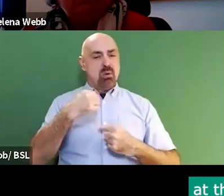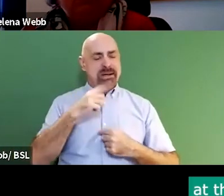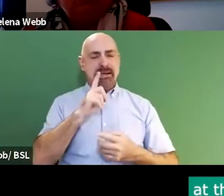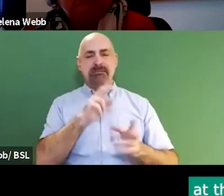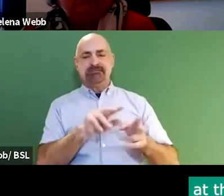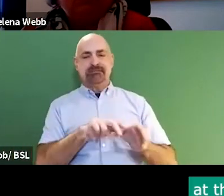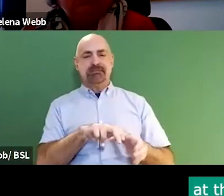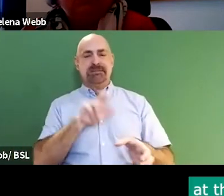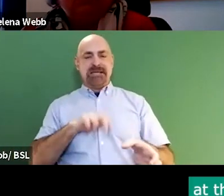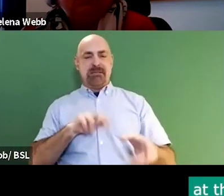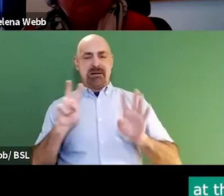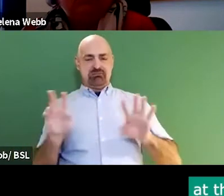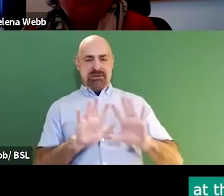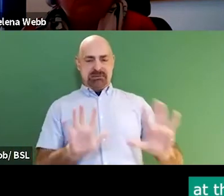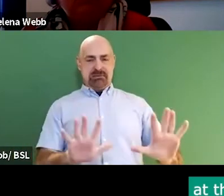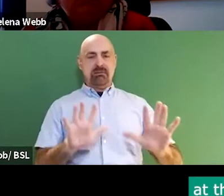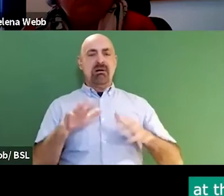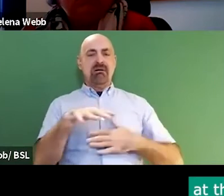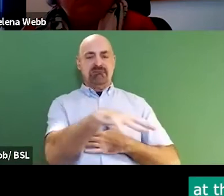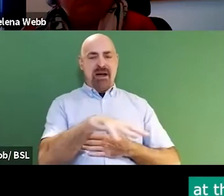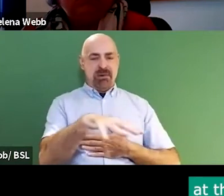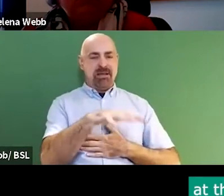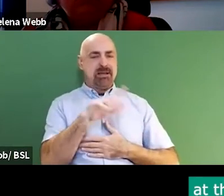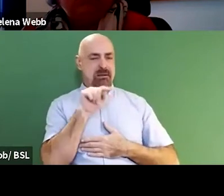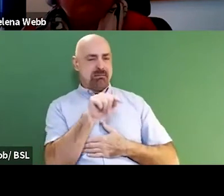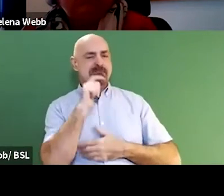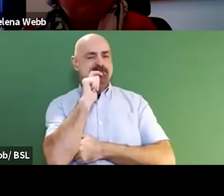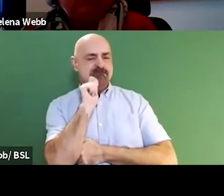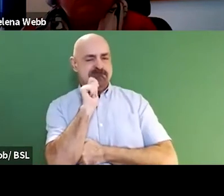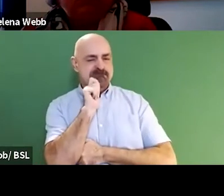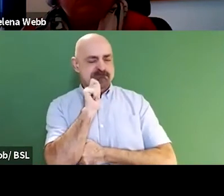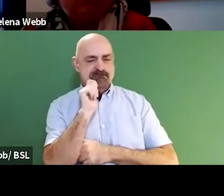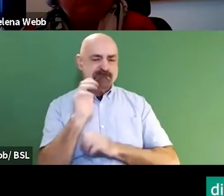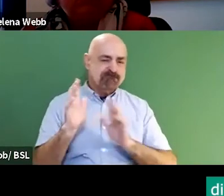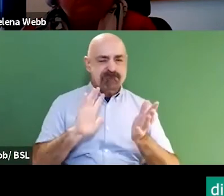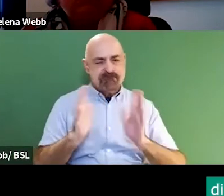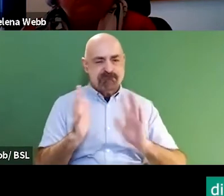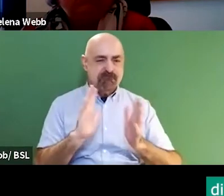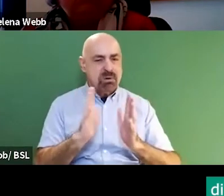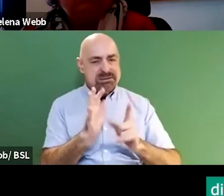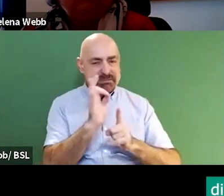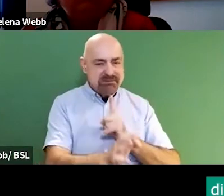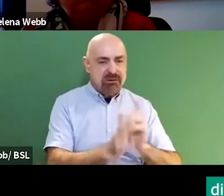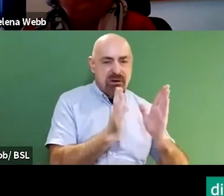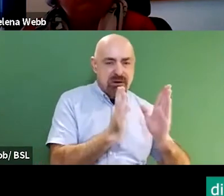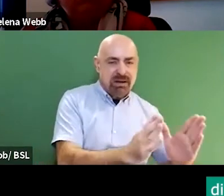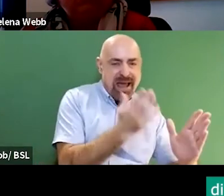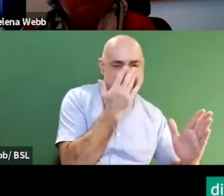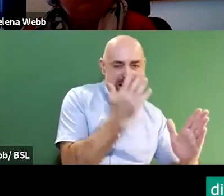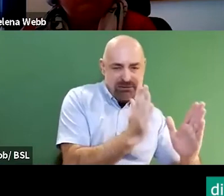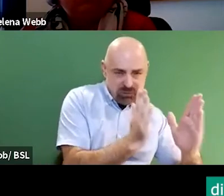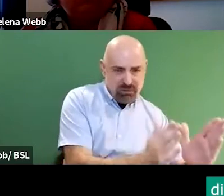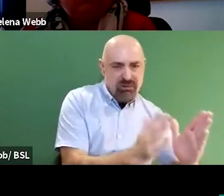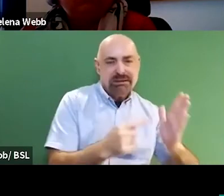looked at them with that whole family approach, so that they weren't directed at one particular age group